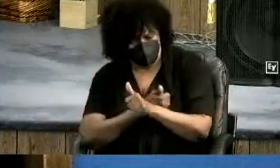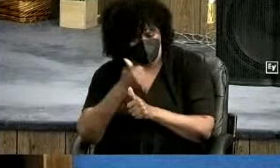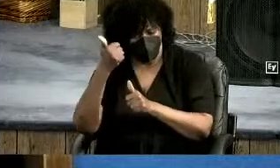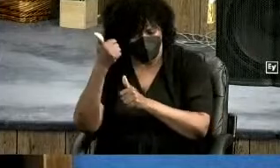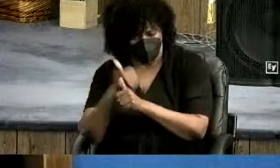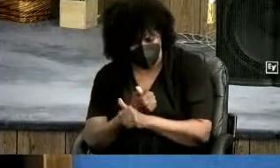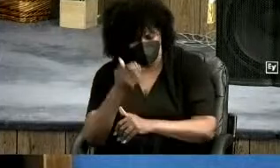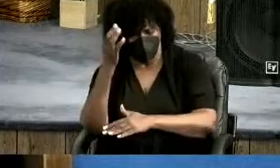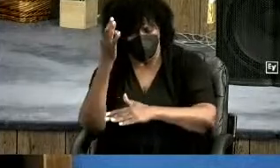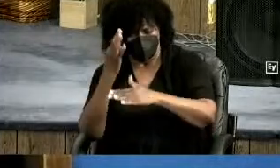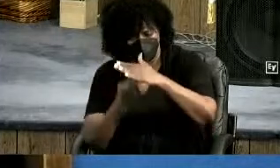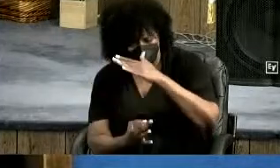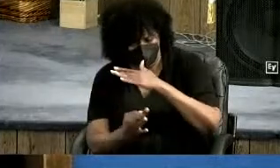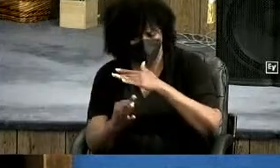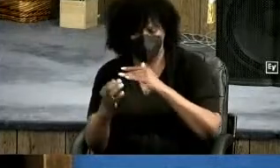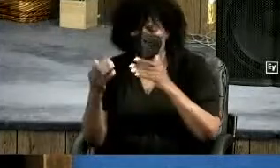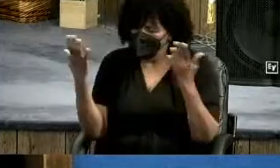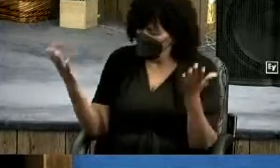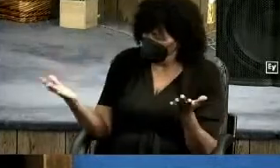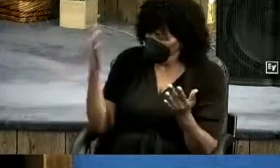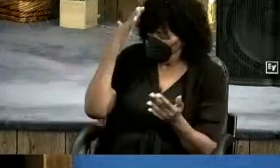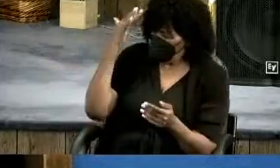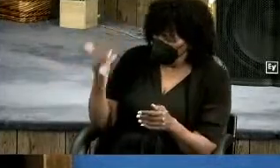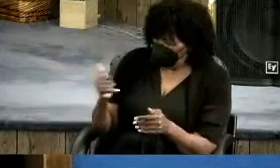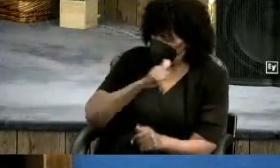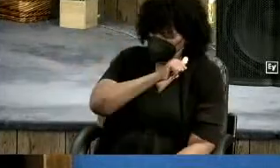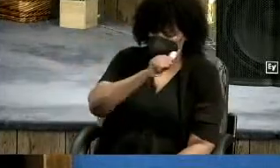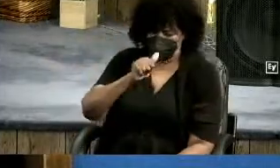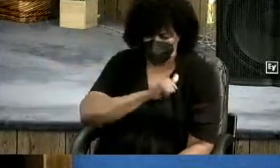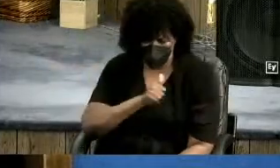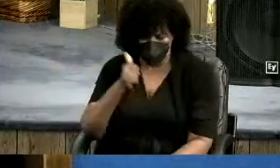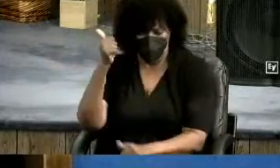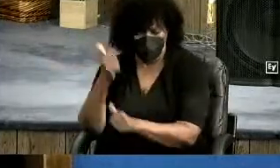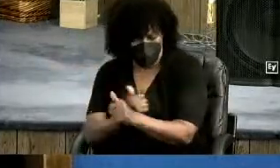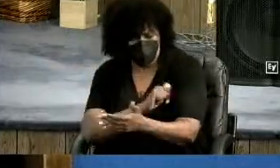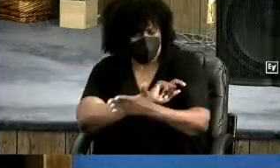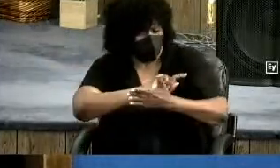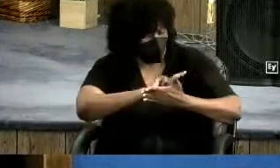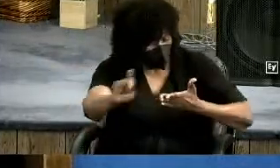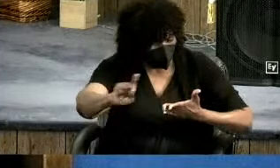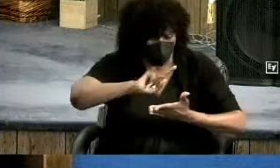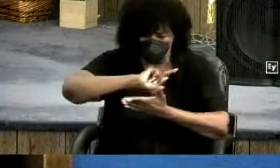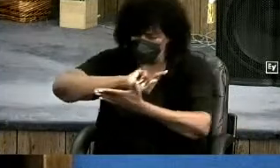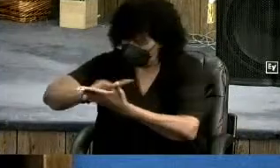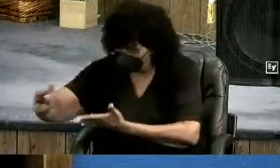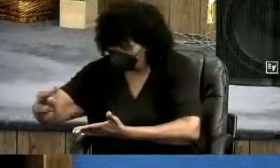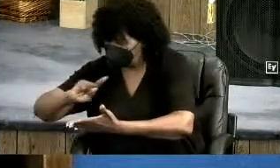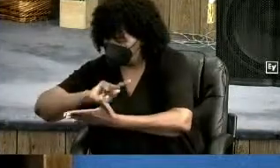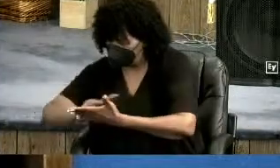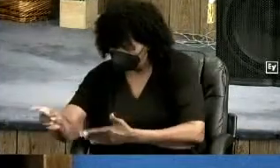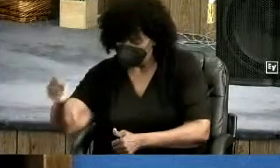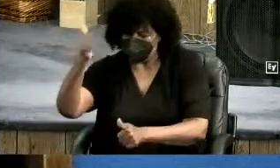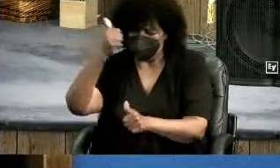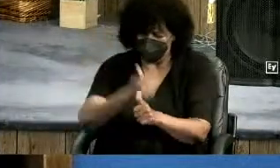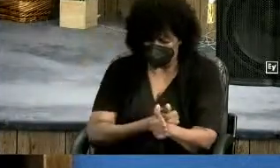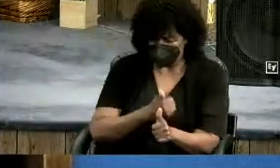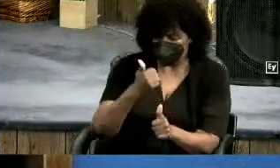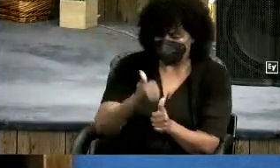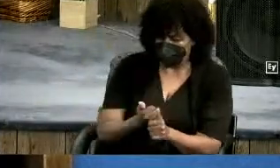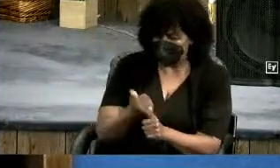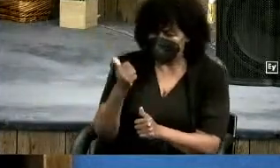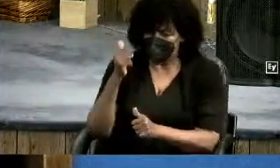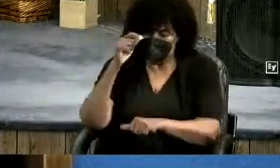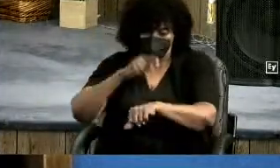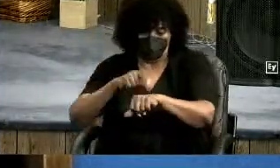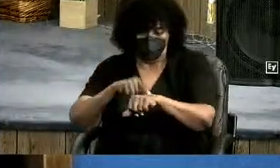to have one good Sabbath. Why you got an attitude every week? Why are you pointing out problems every time I see